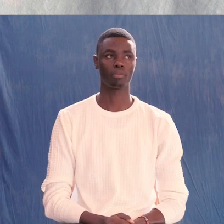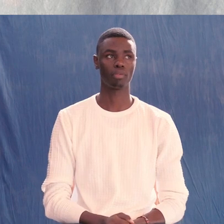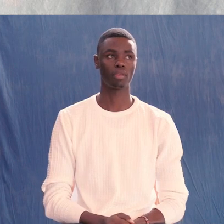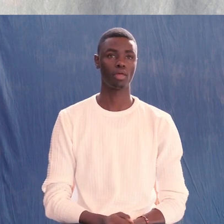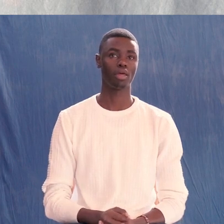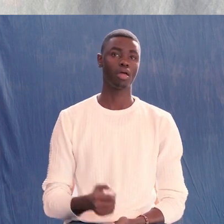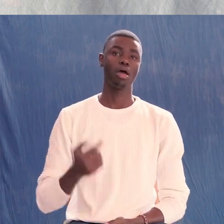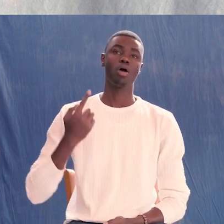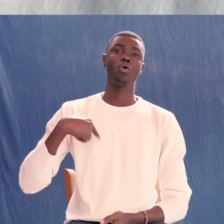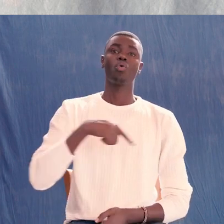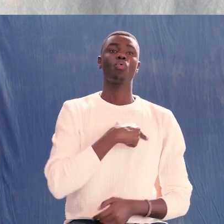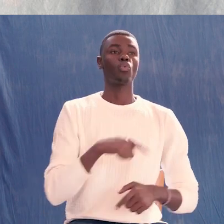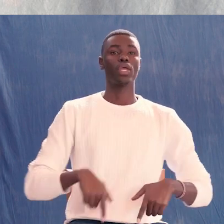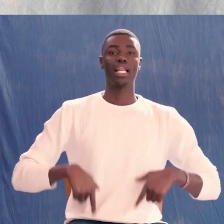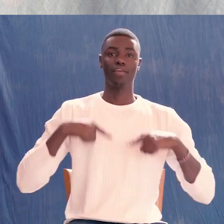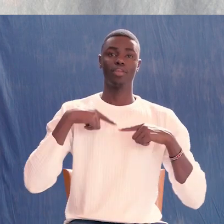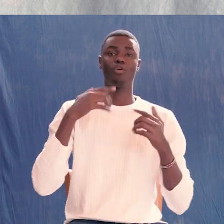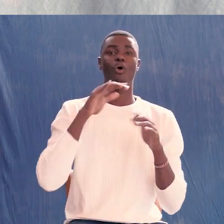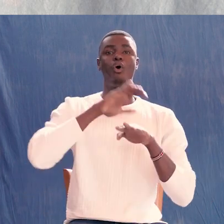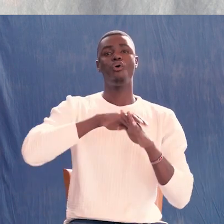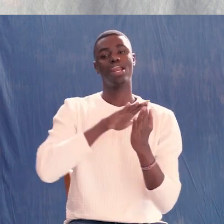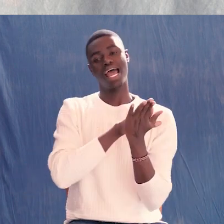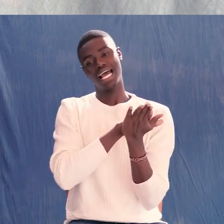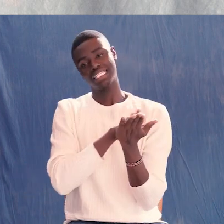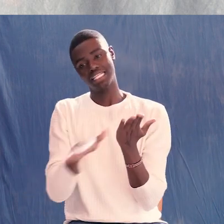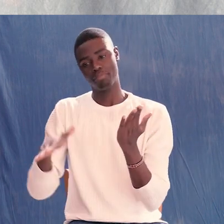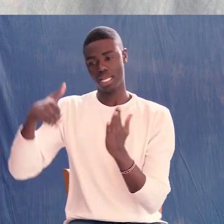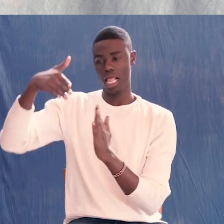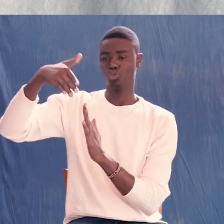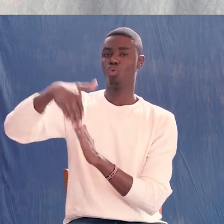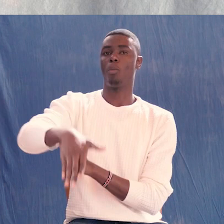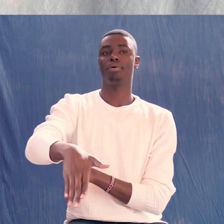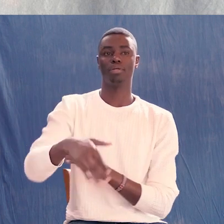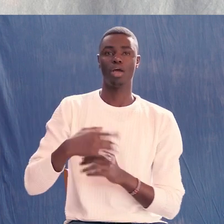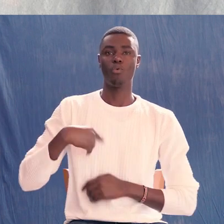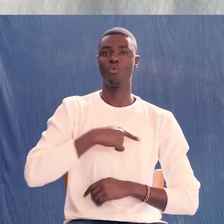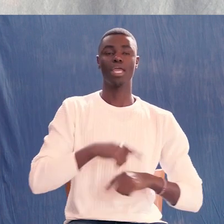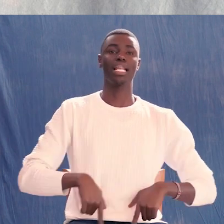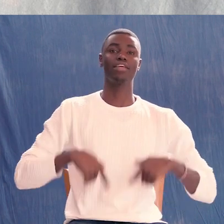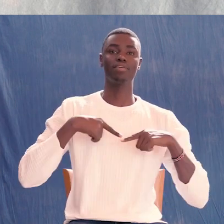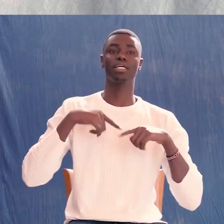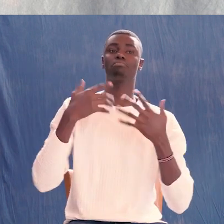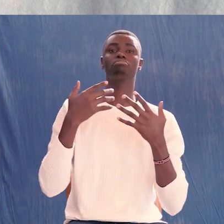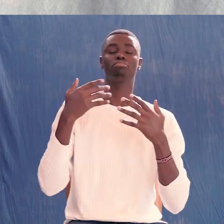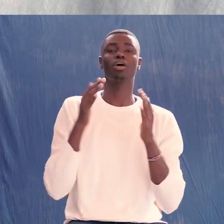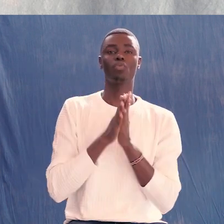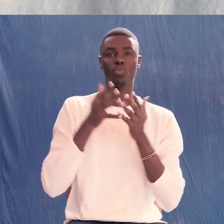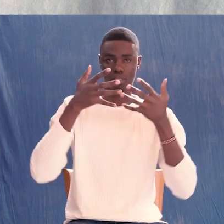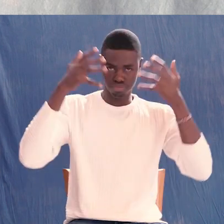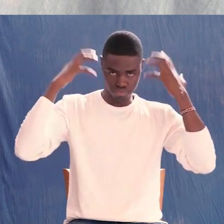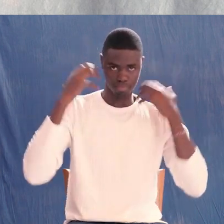We're living on a slippery slope. We're living with the lions that Michelle was talking about.